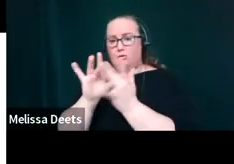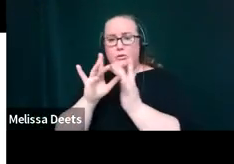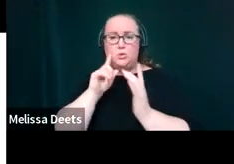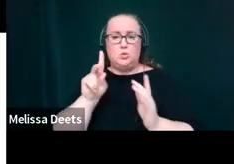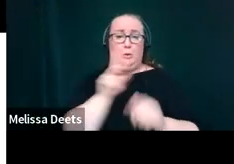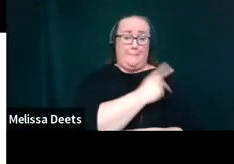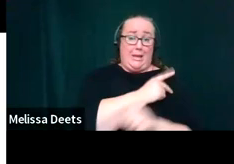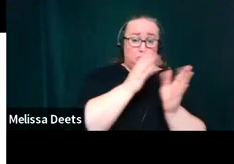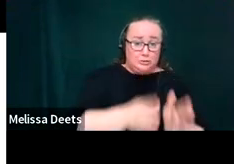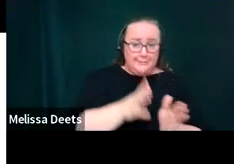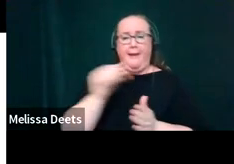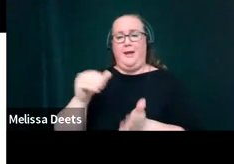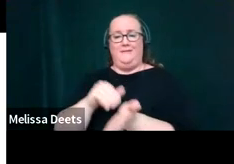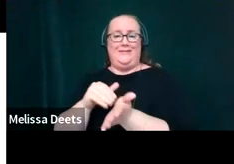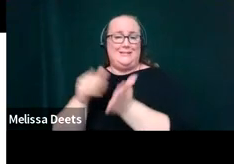physicians.